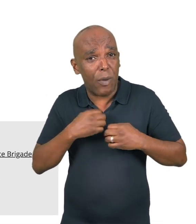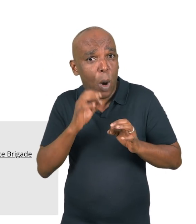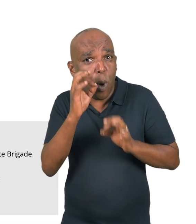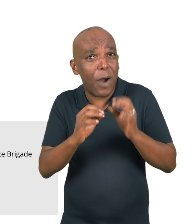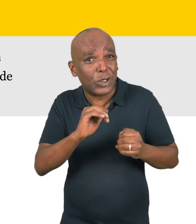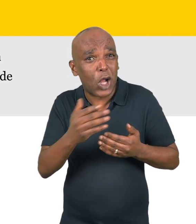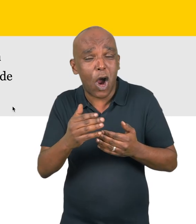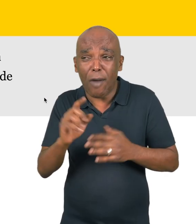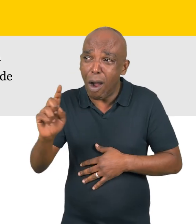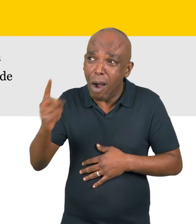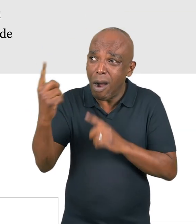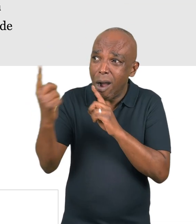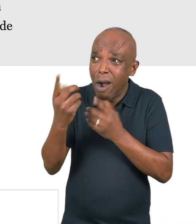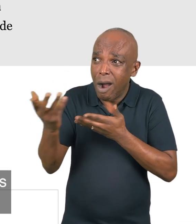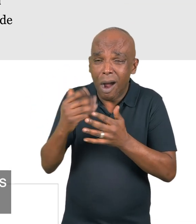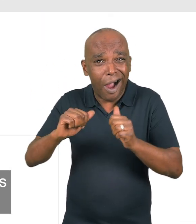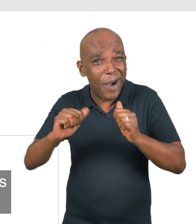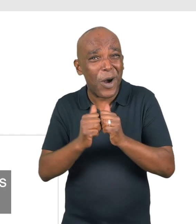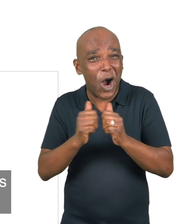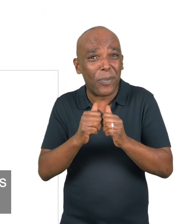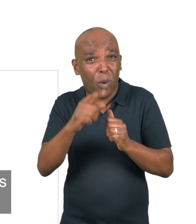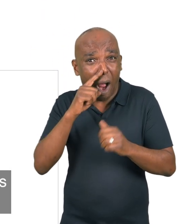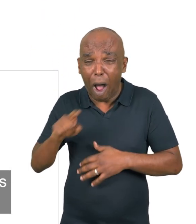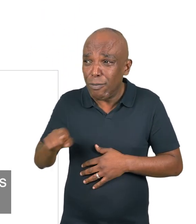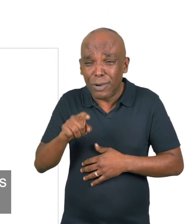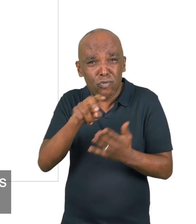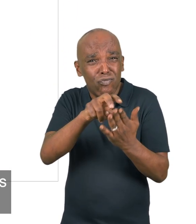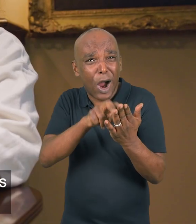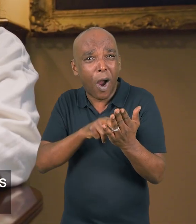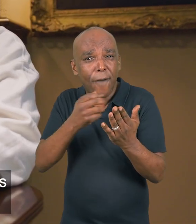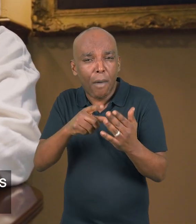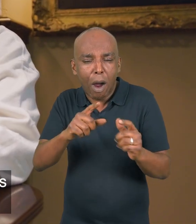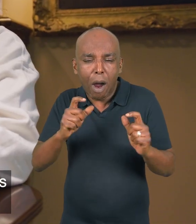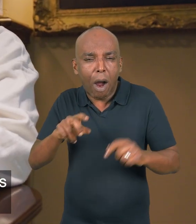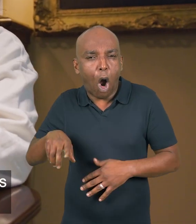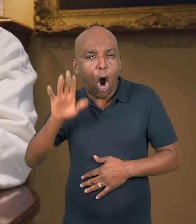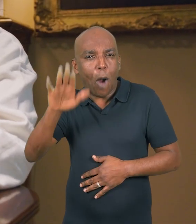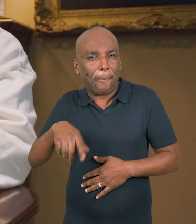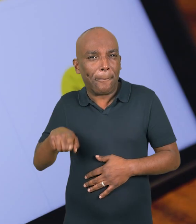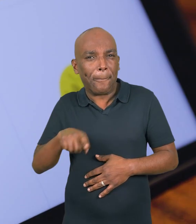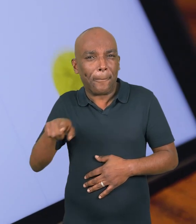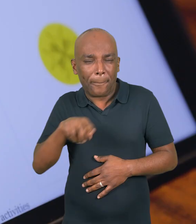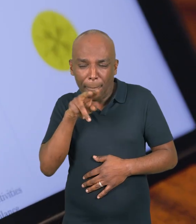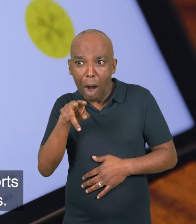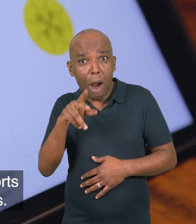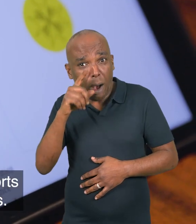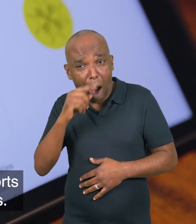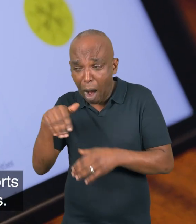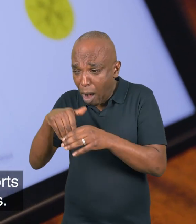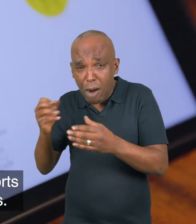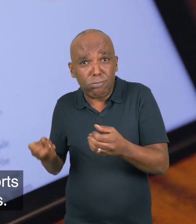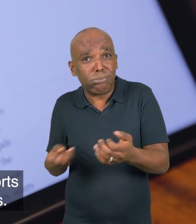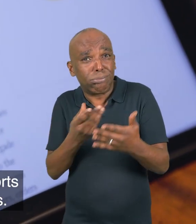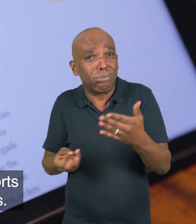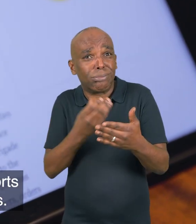service, or in-person appointments. You can also access some of the records from the comfort of your own home because they've been digitised, and that